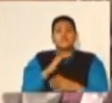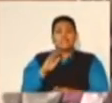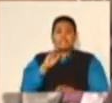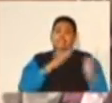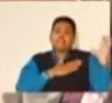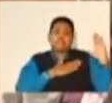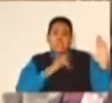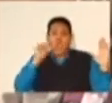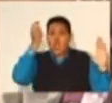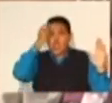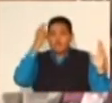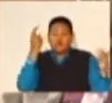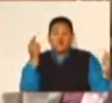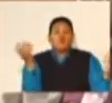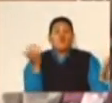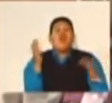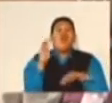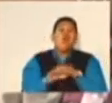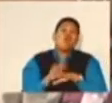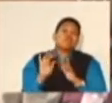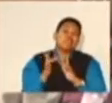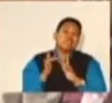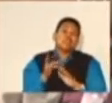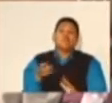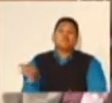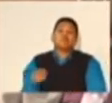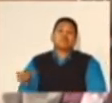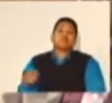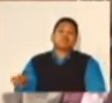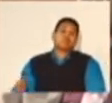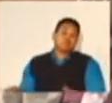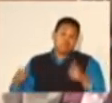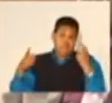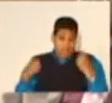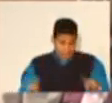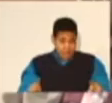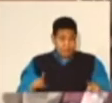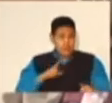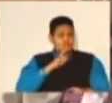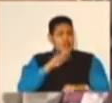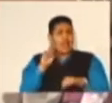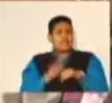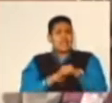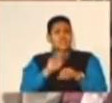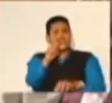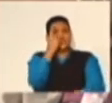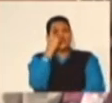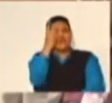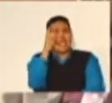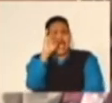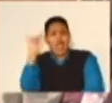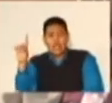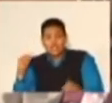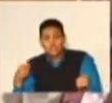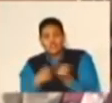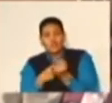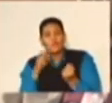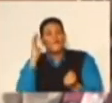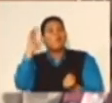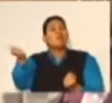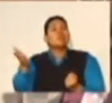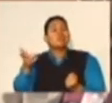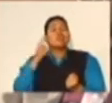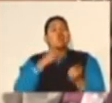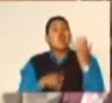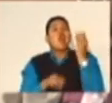state, will be on online platforms. A national unique ID will support this, and it will